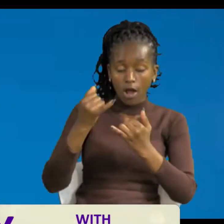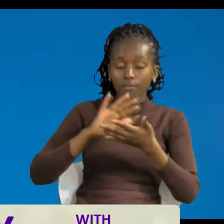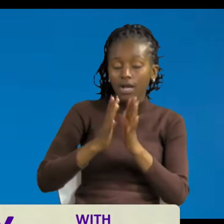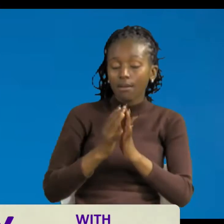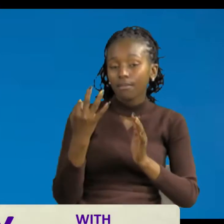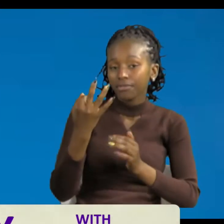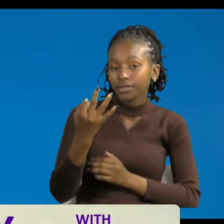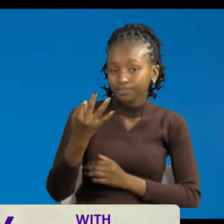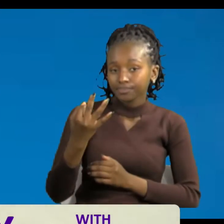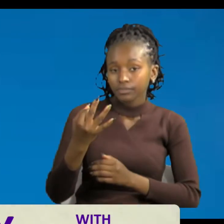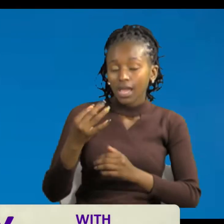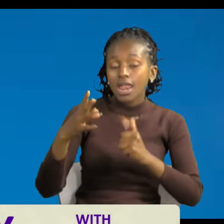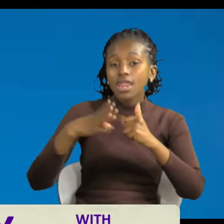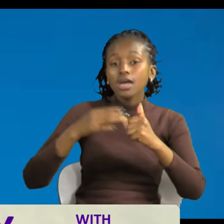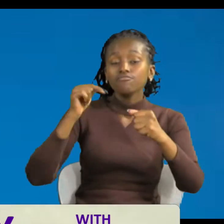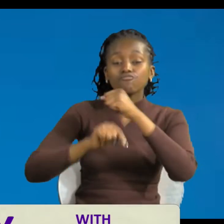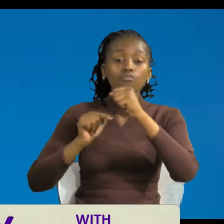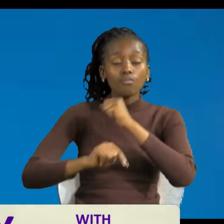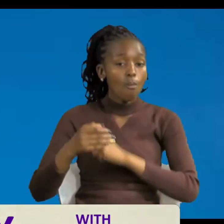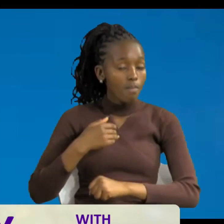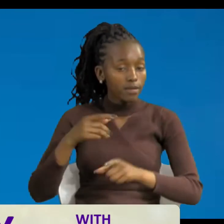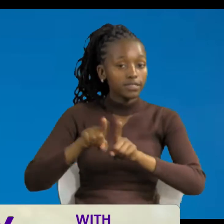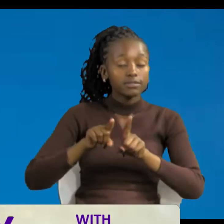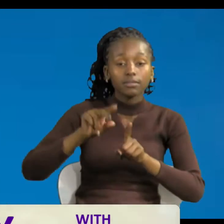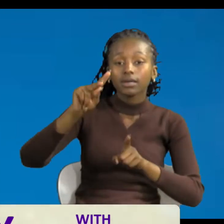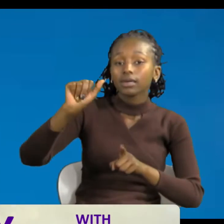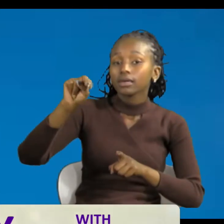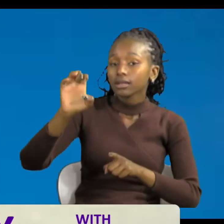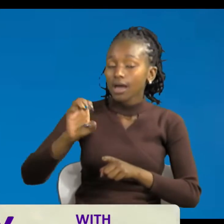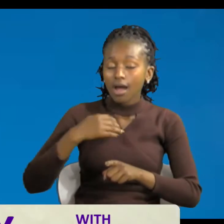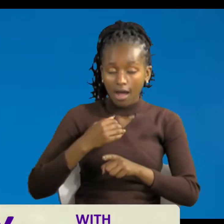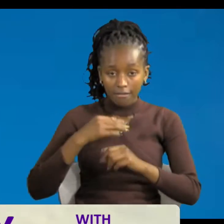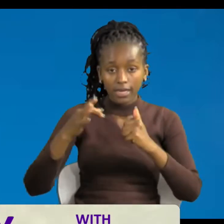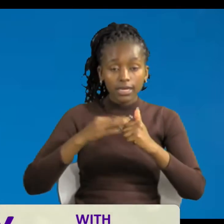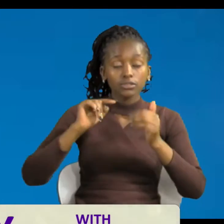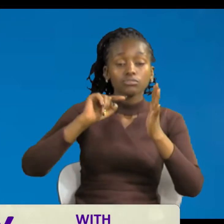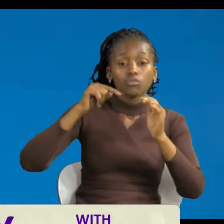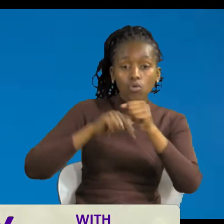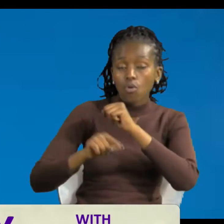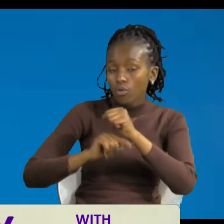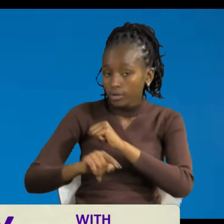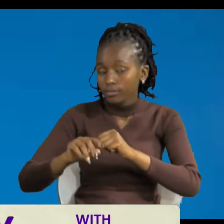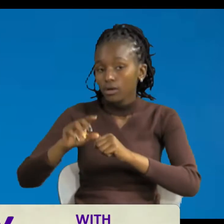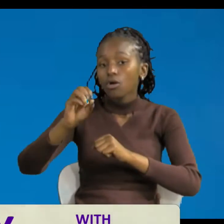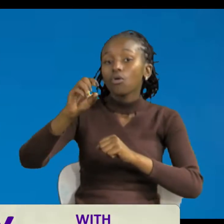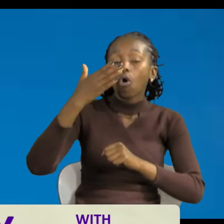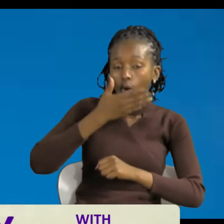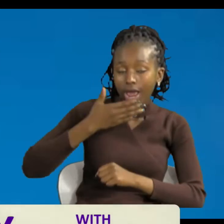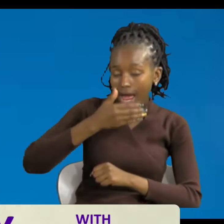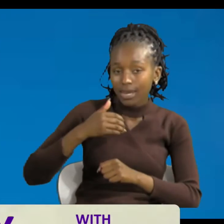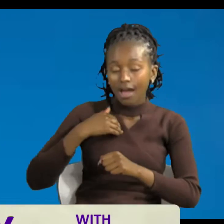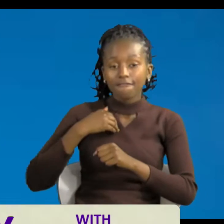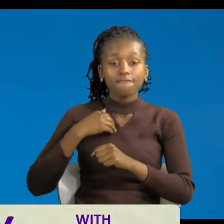third with 9 goals. We have Hurricane with 8 goals. Then Rasmus Højlund